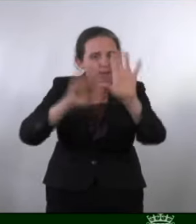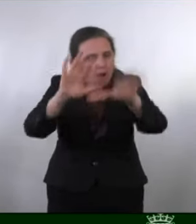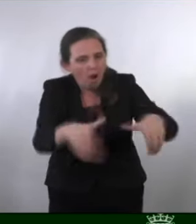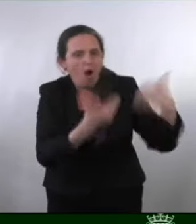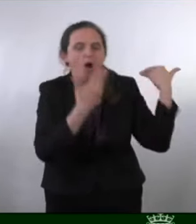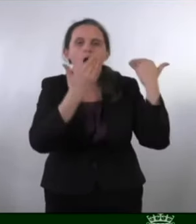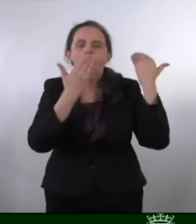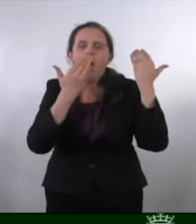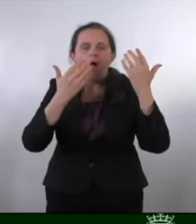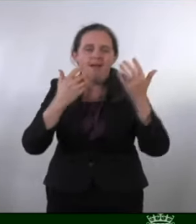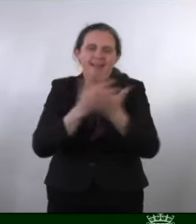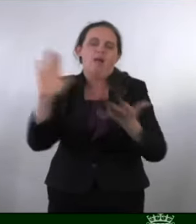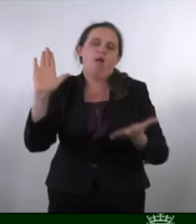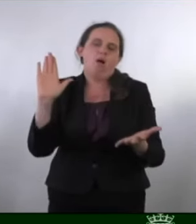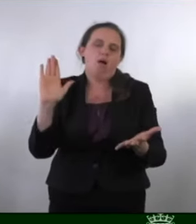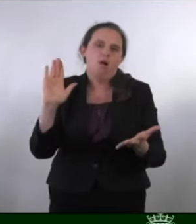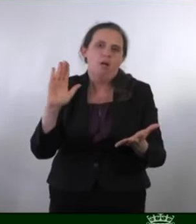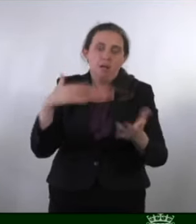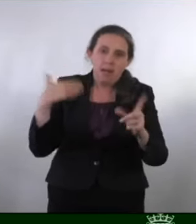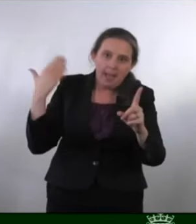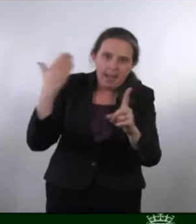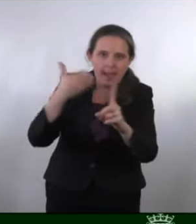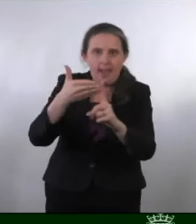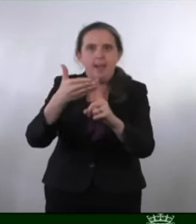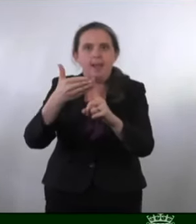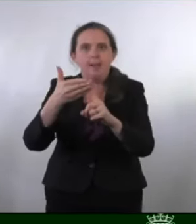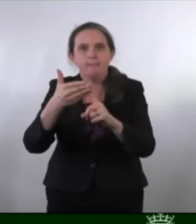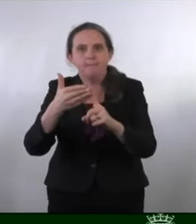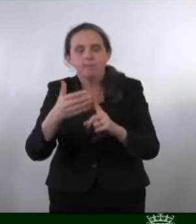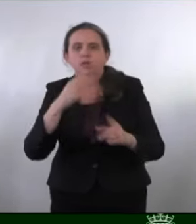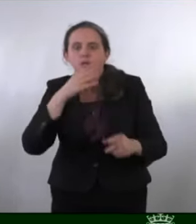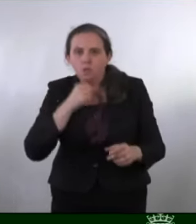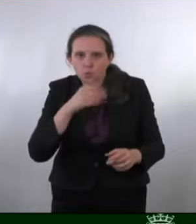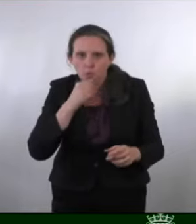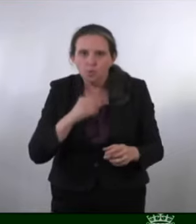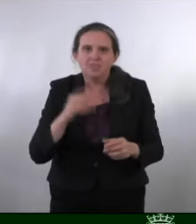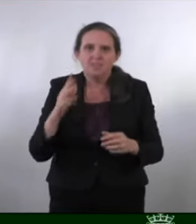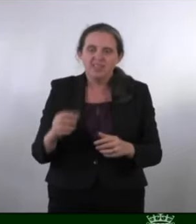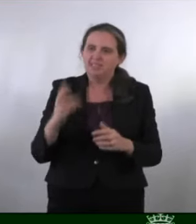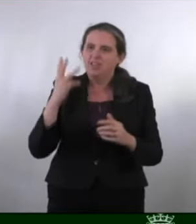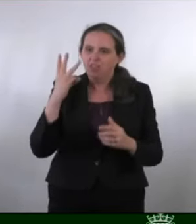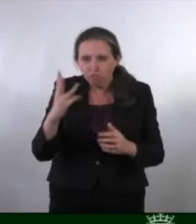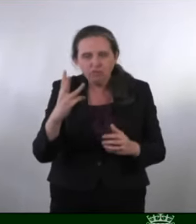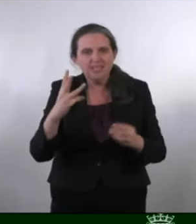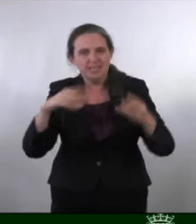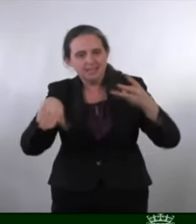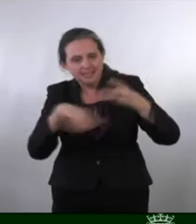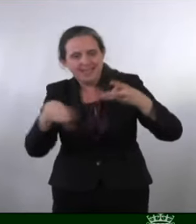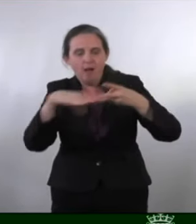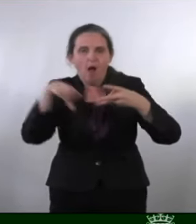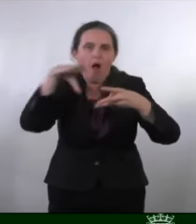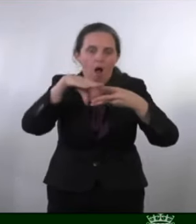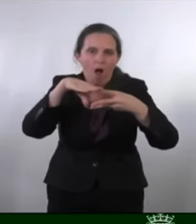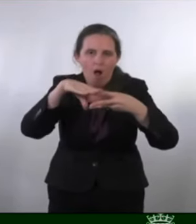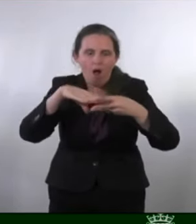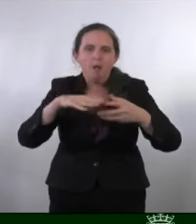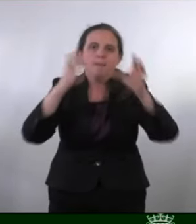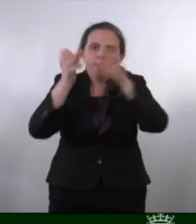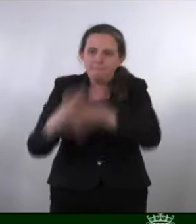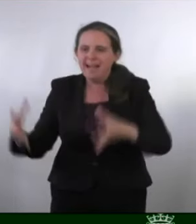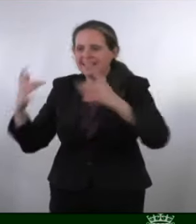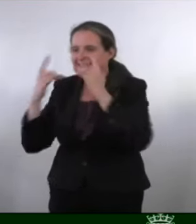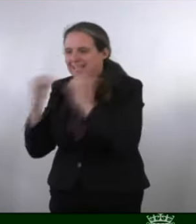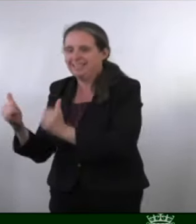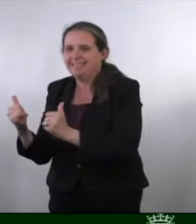very simple. It's to use these three techniques: tough tiering, mass testing, and